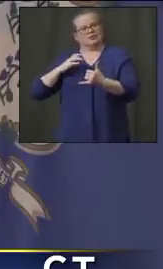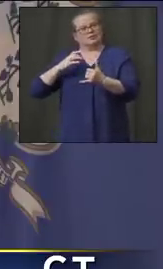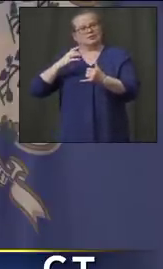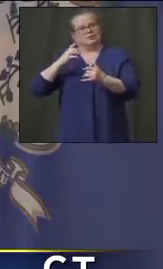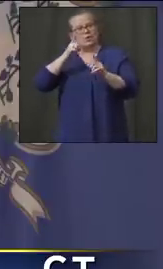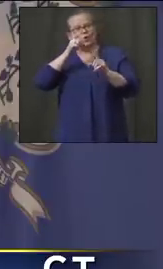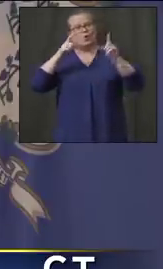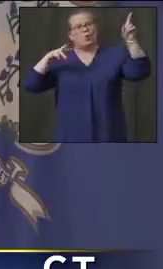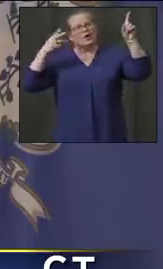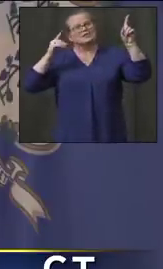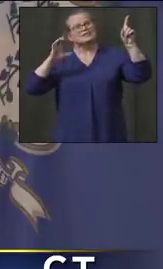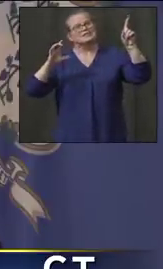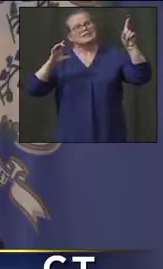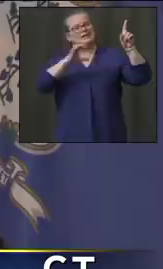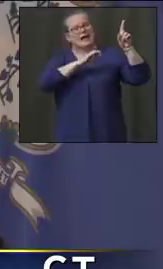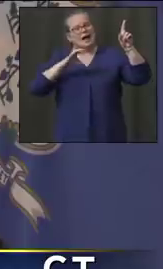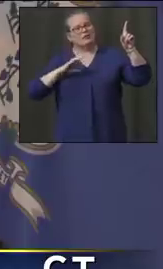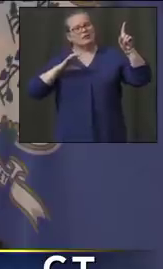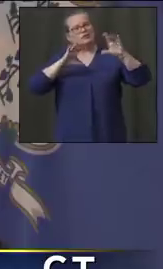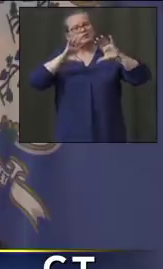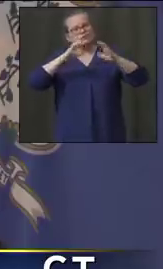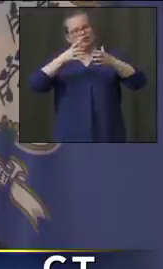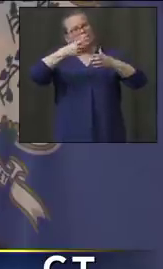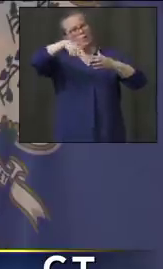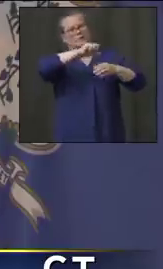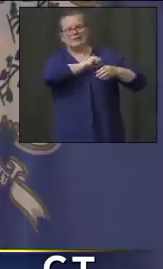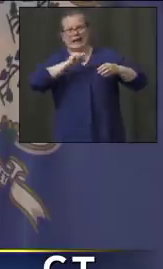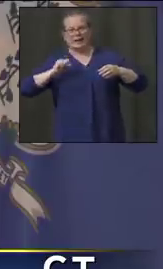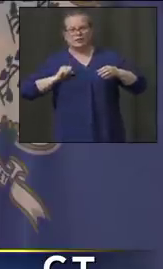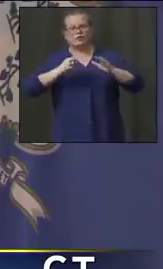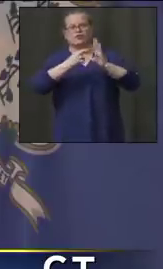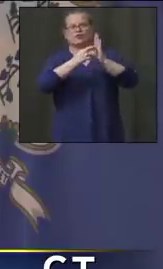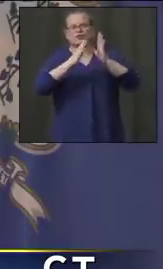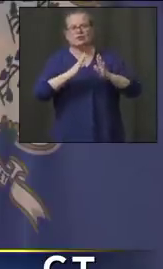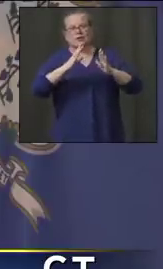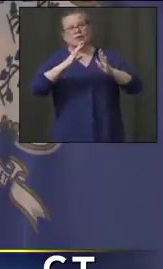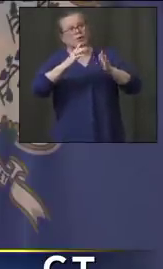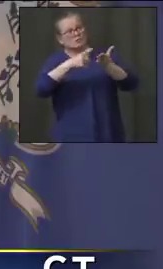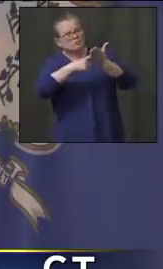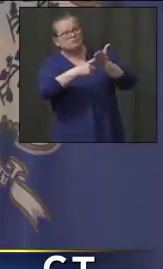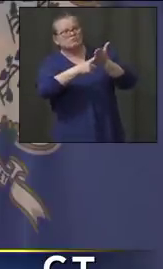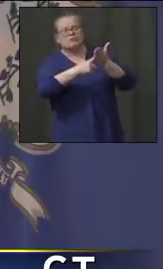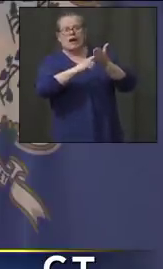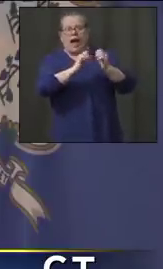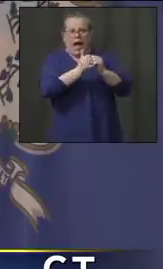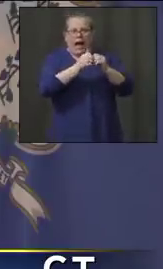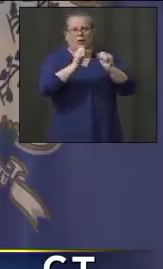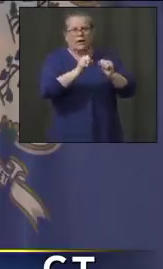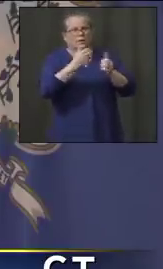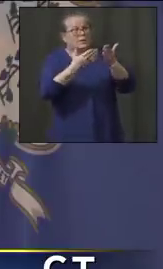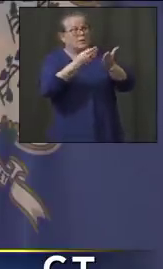Washington and how we can have our rainy day fund extend a little bit longer. Thank God it's there.